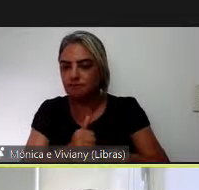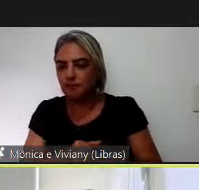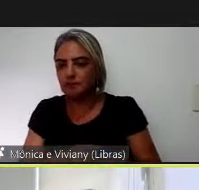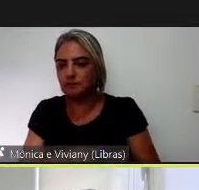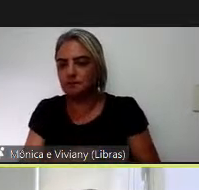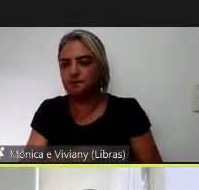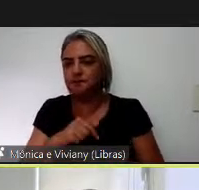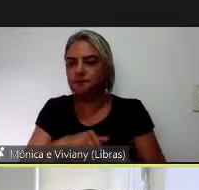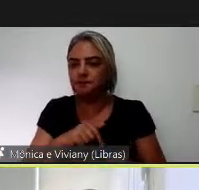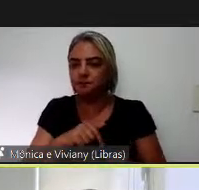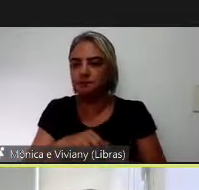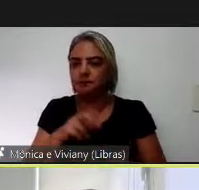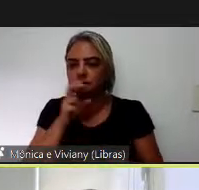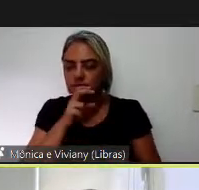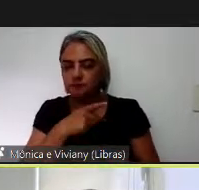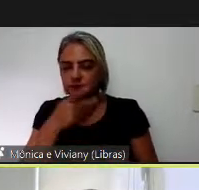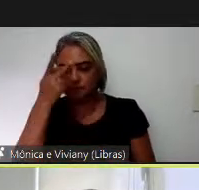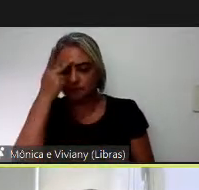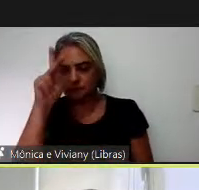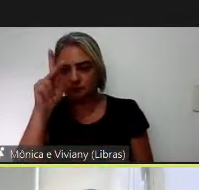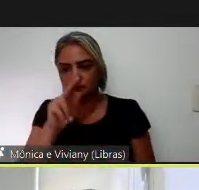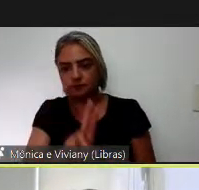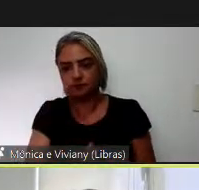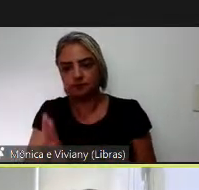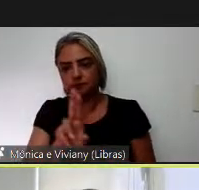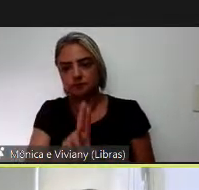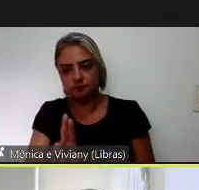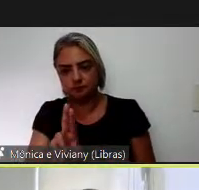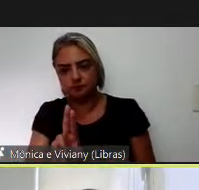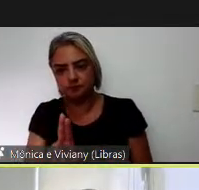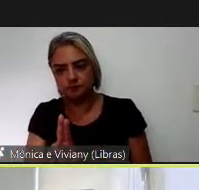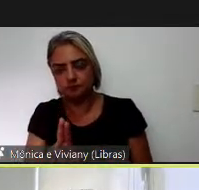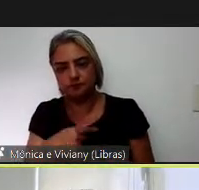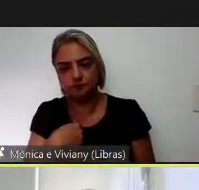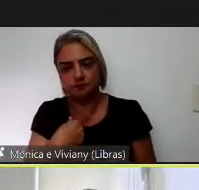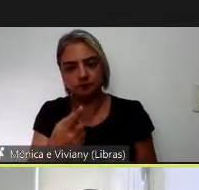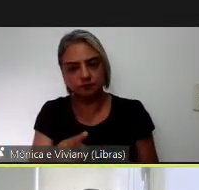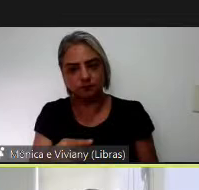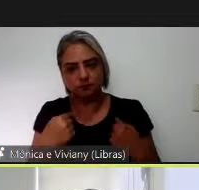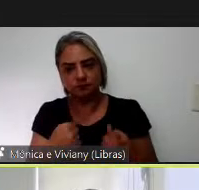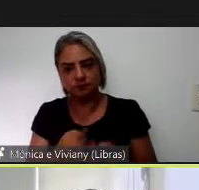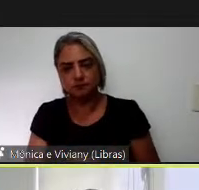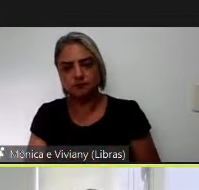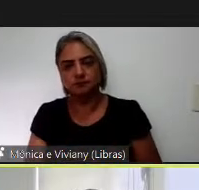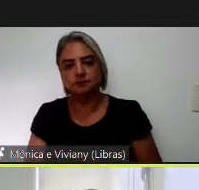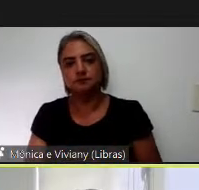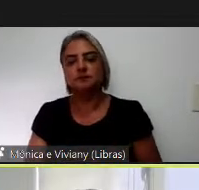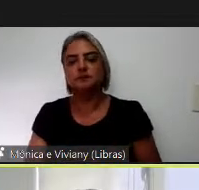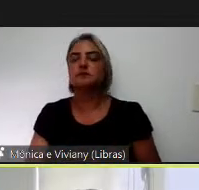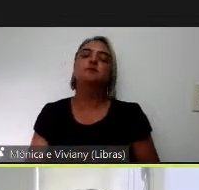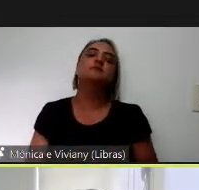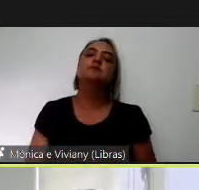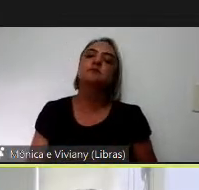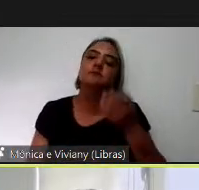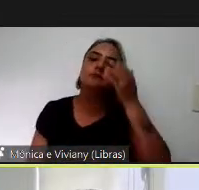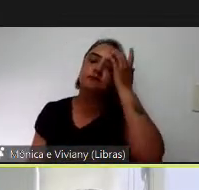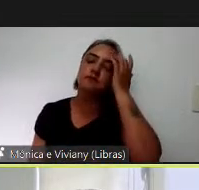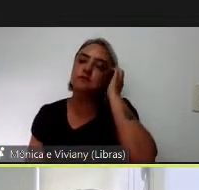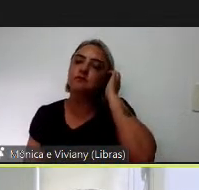But this access should be in a good opportunity for